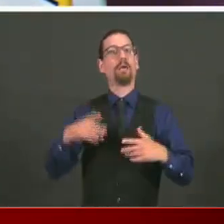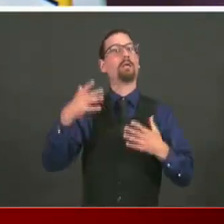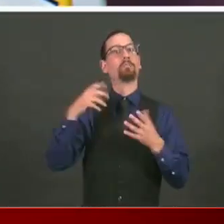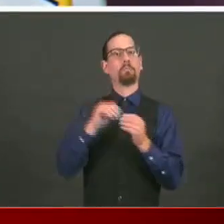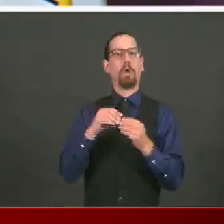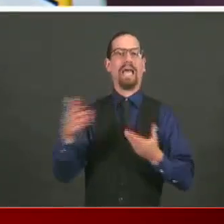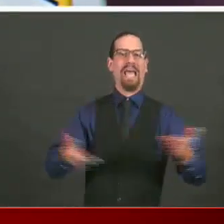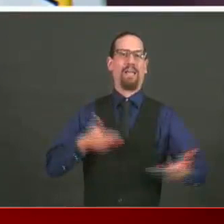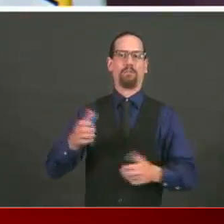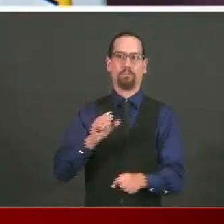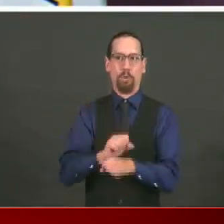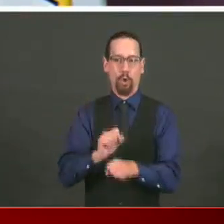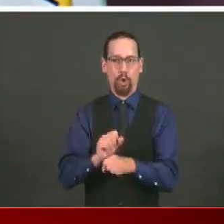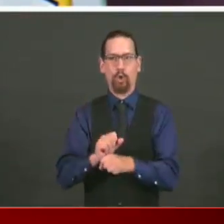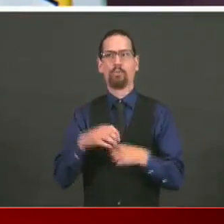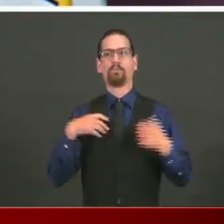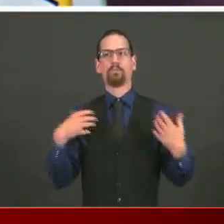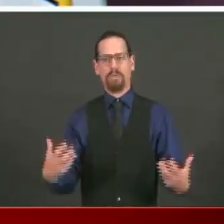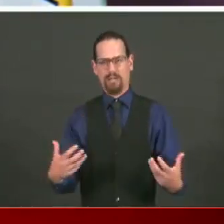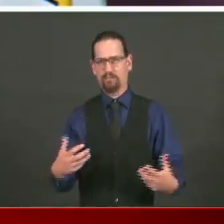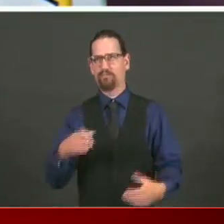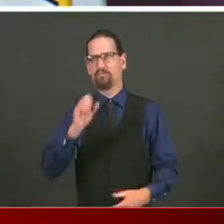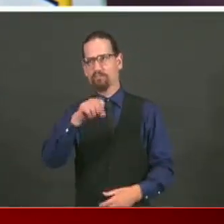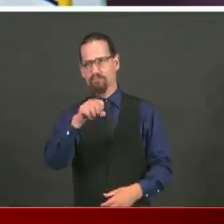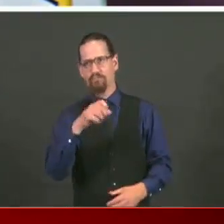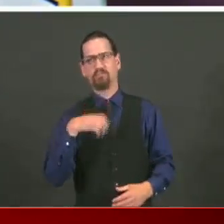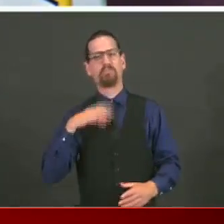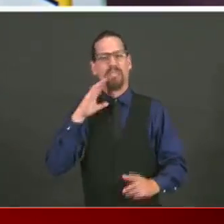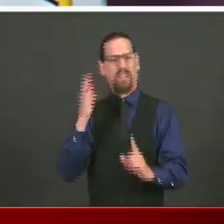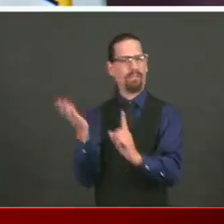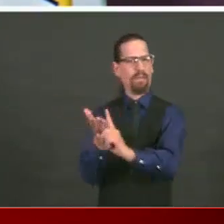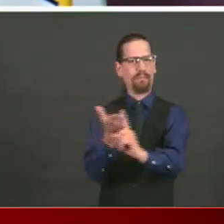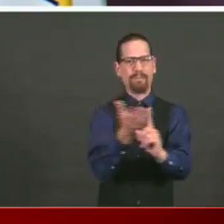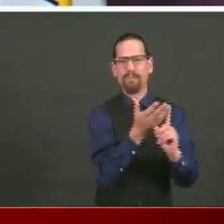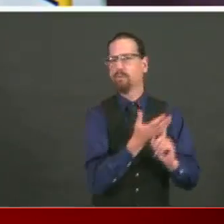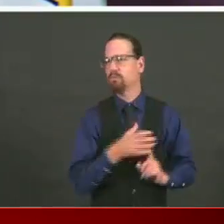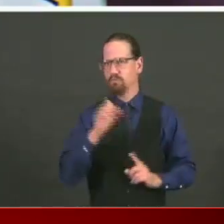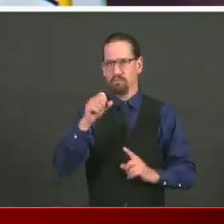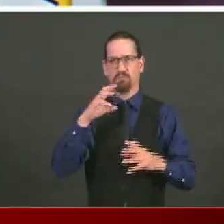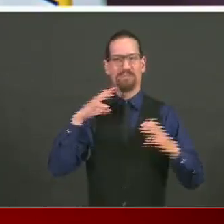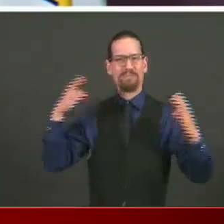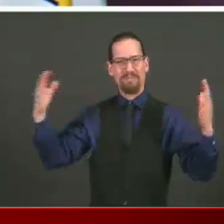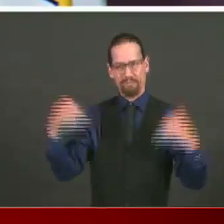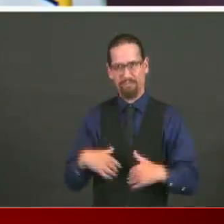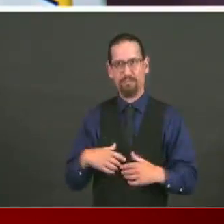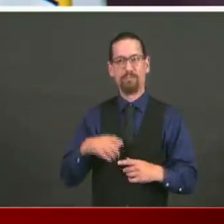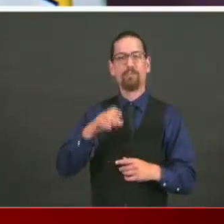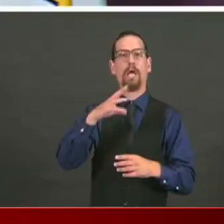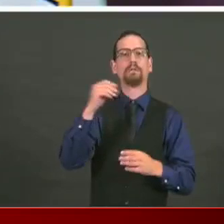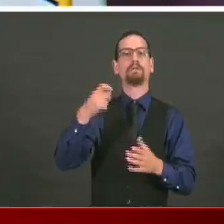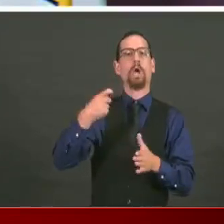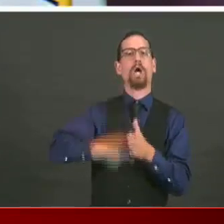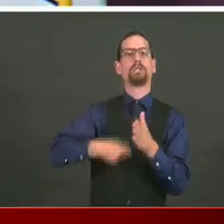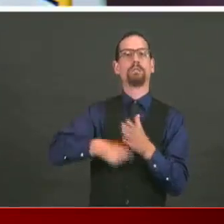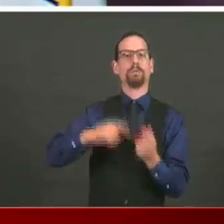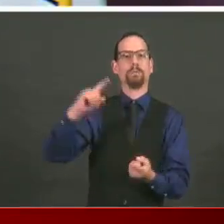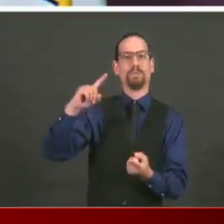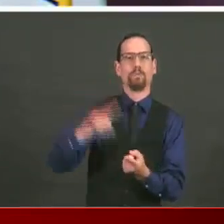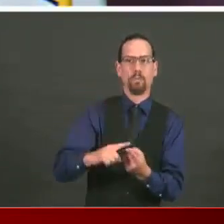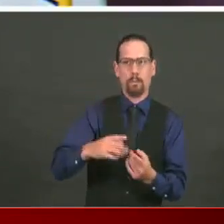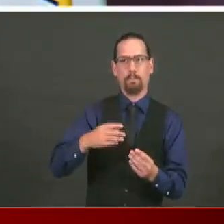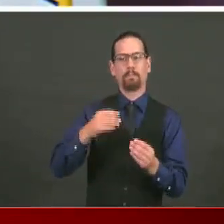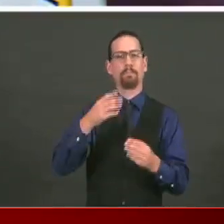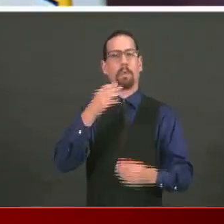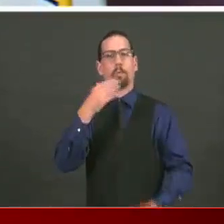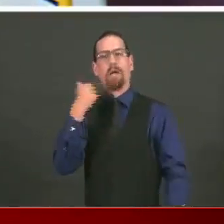we're going to sell what's good about us. You know, it is much less expensive, and I would argue higher quality of life, to live